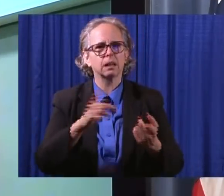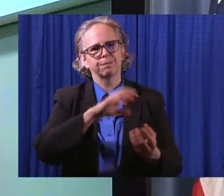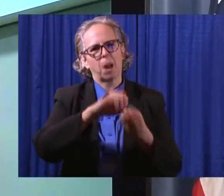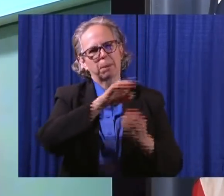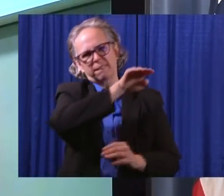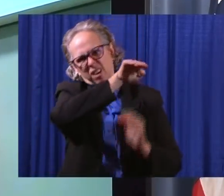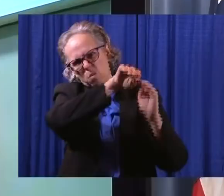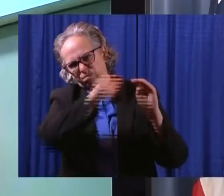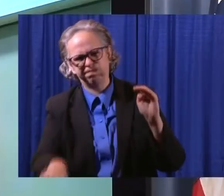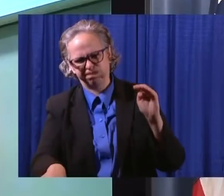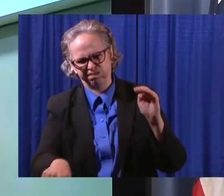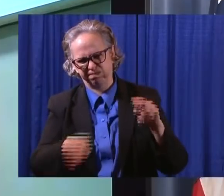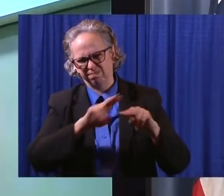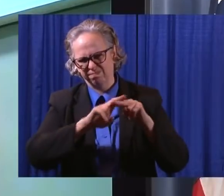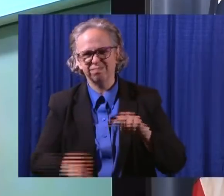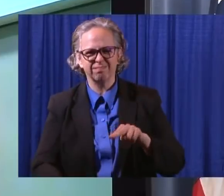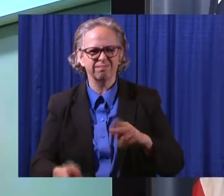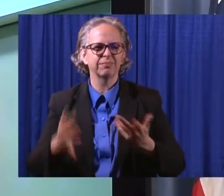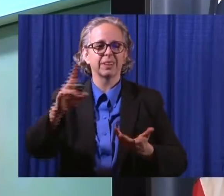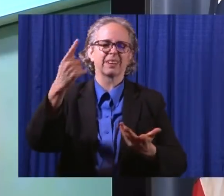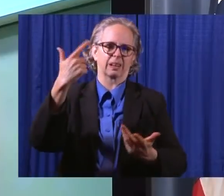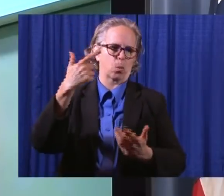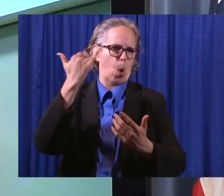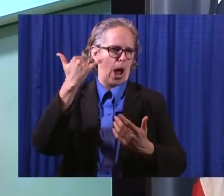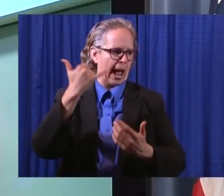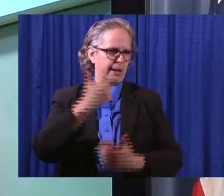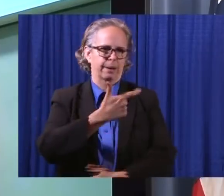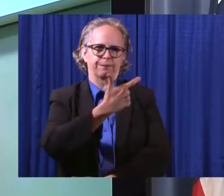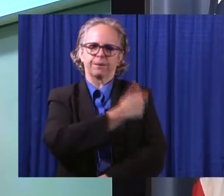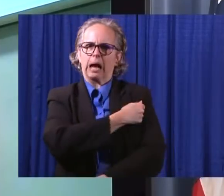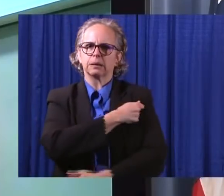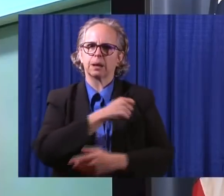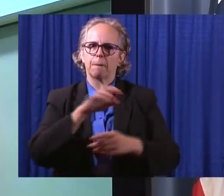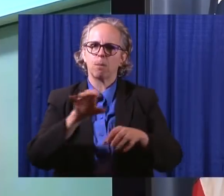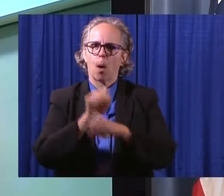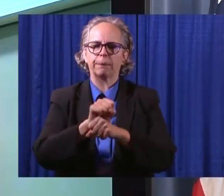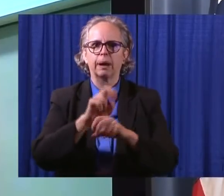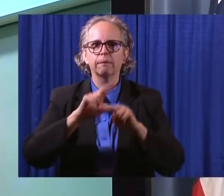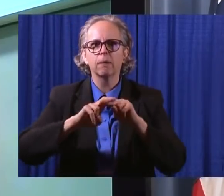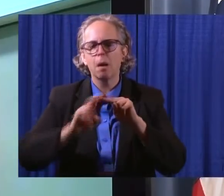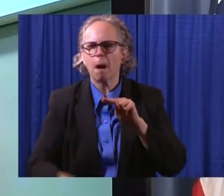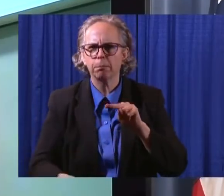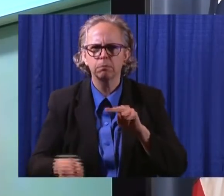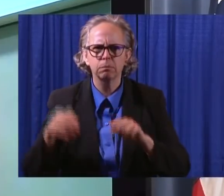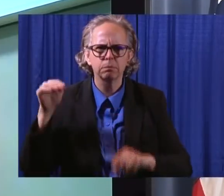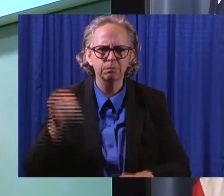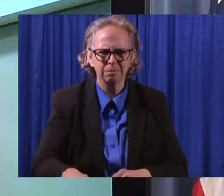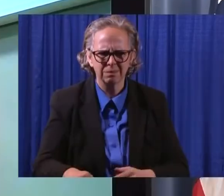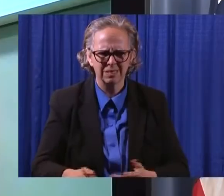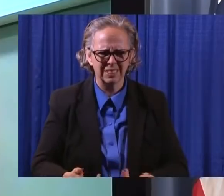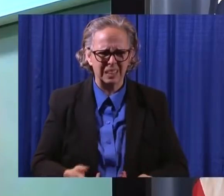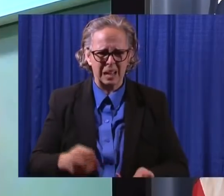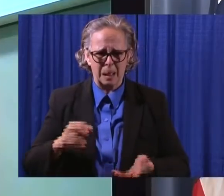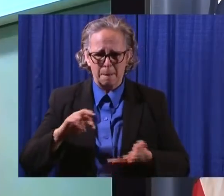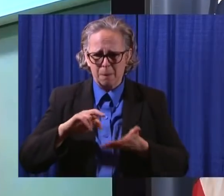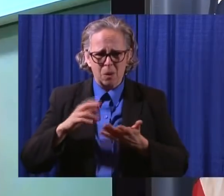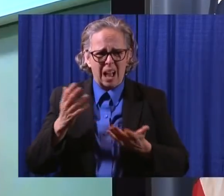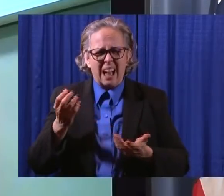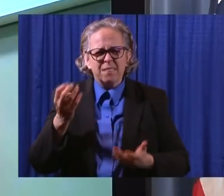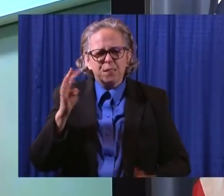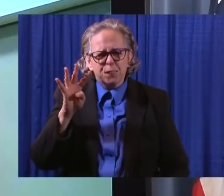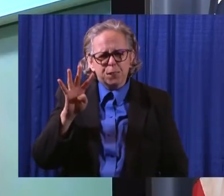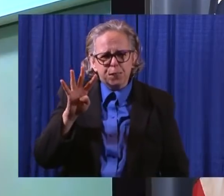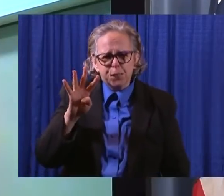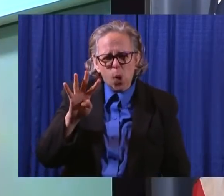vaccinations across the state. In Ohio, the rates have been down about 45% from what they typically see